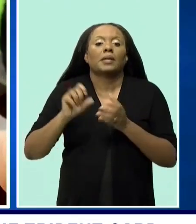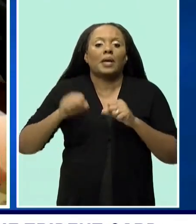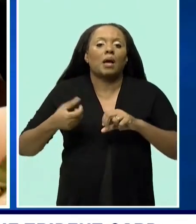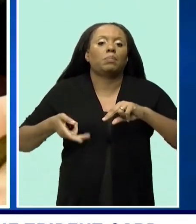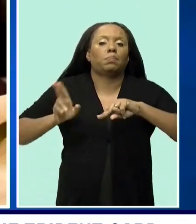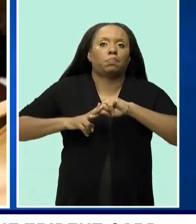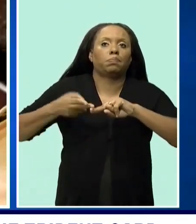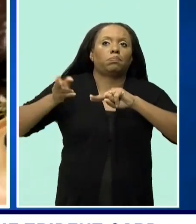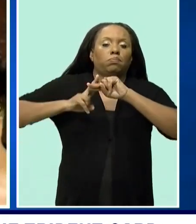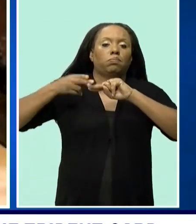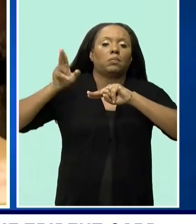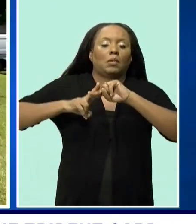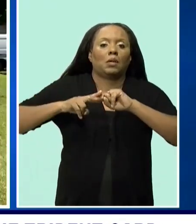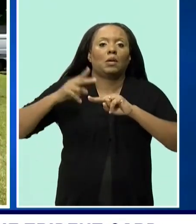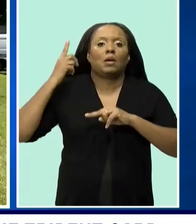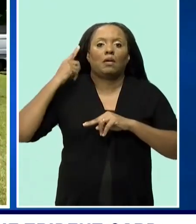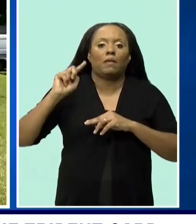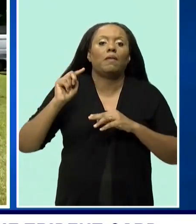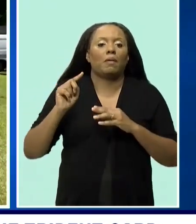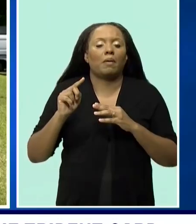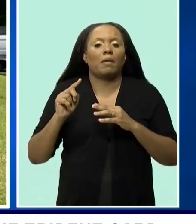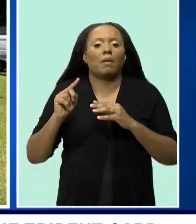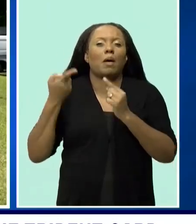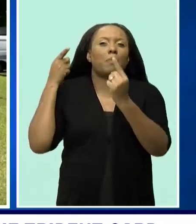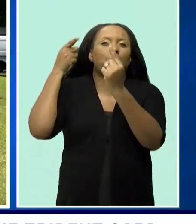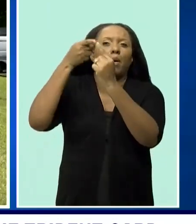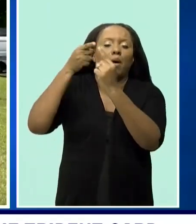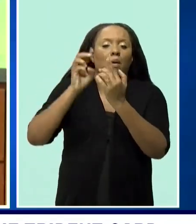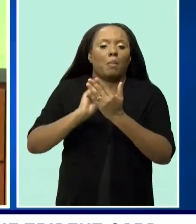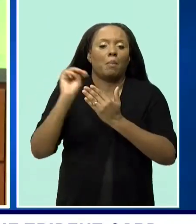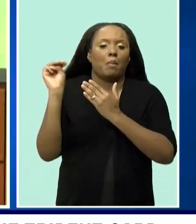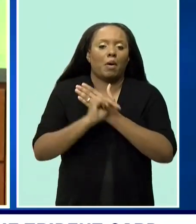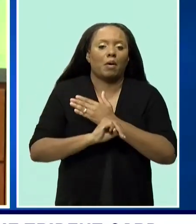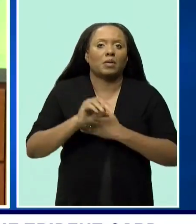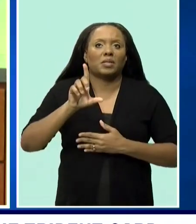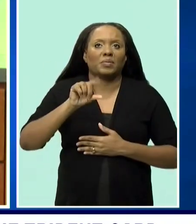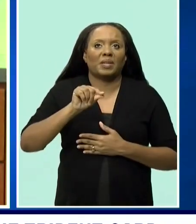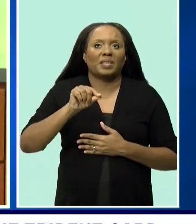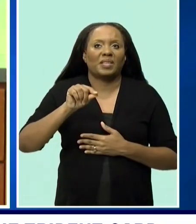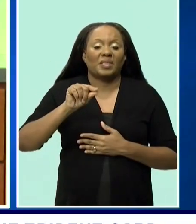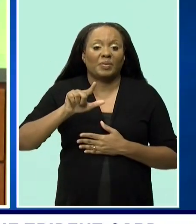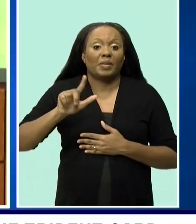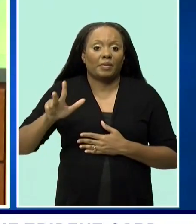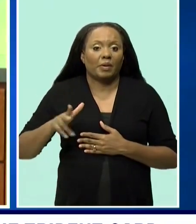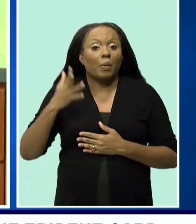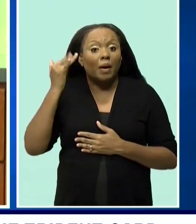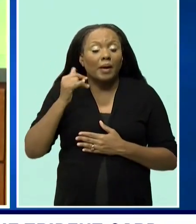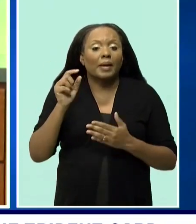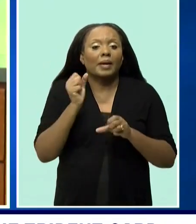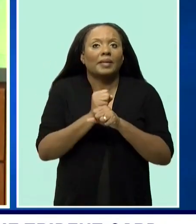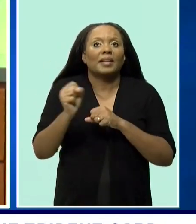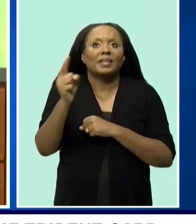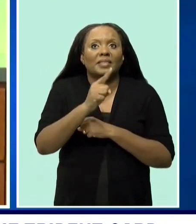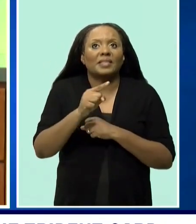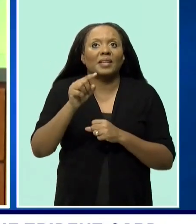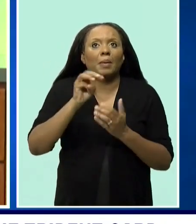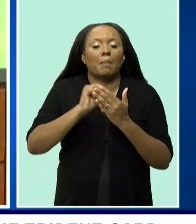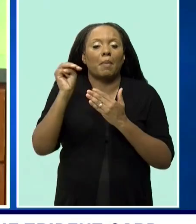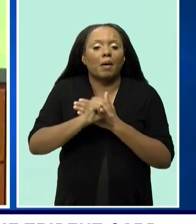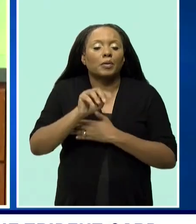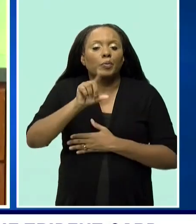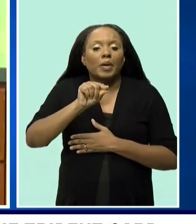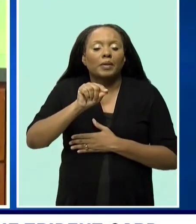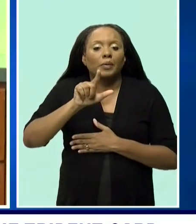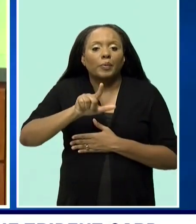boosted in time for the March 2023 projected end of the old card. At this point in time, I have 3